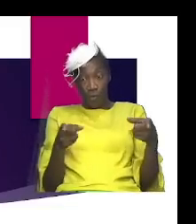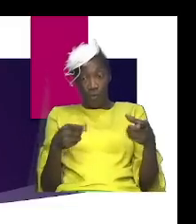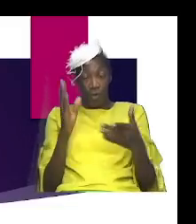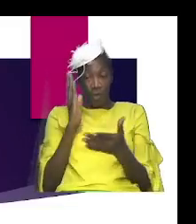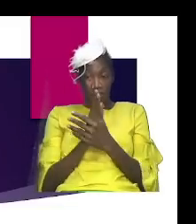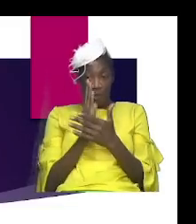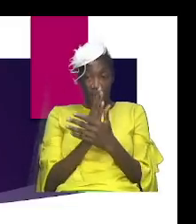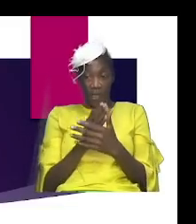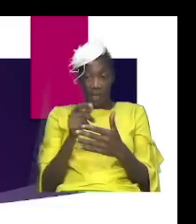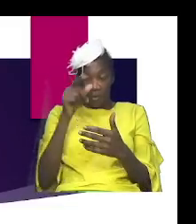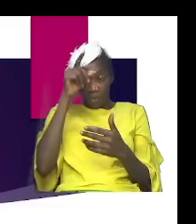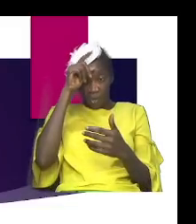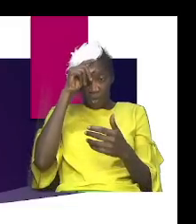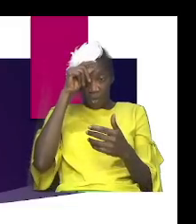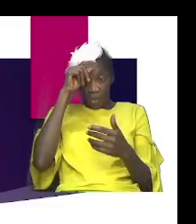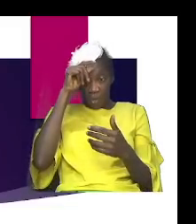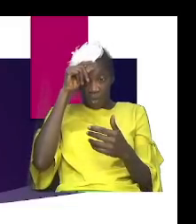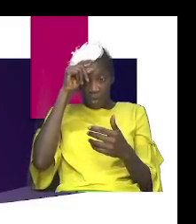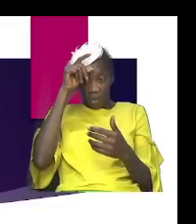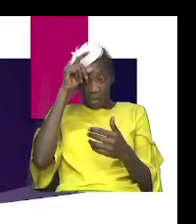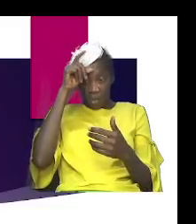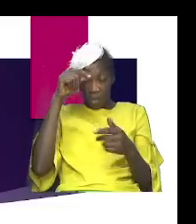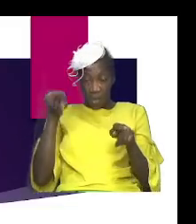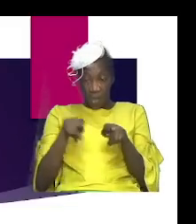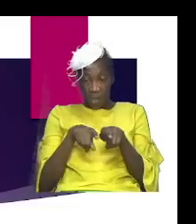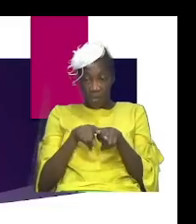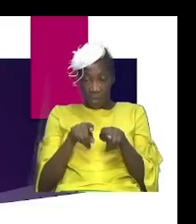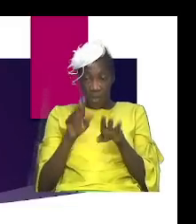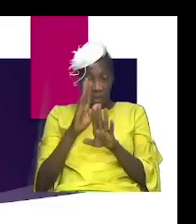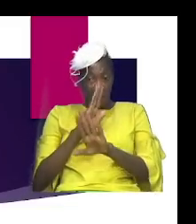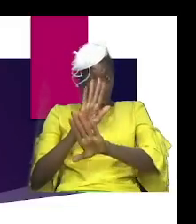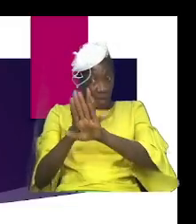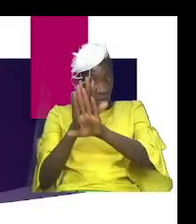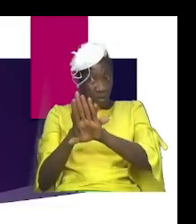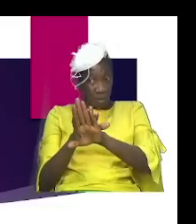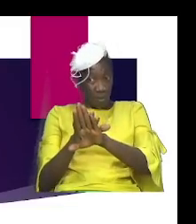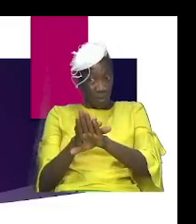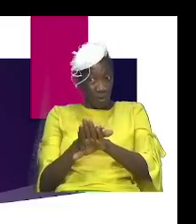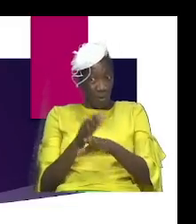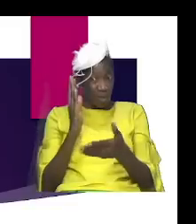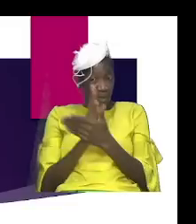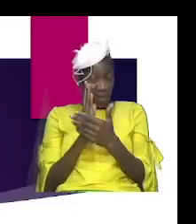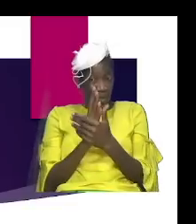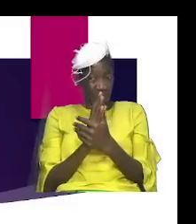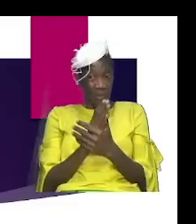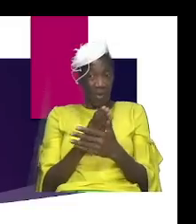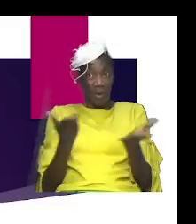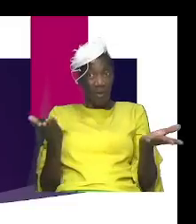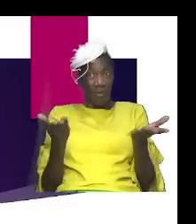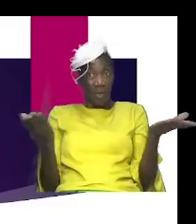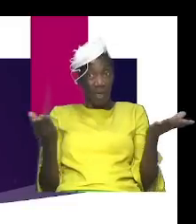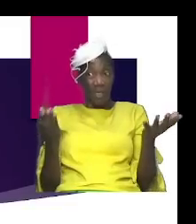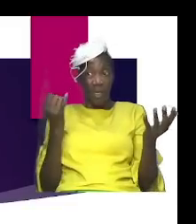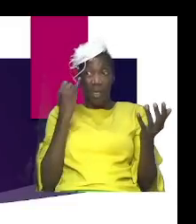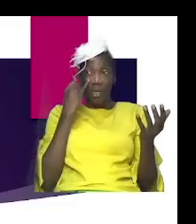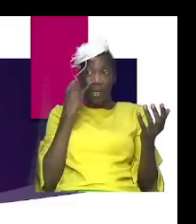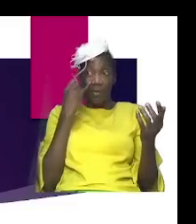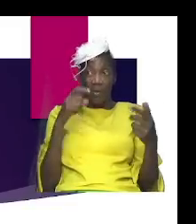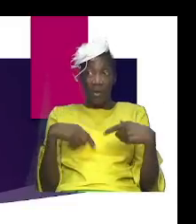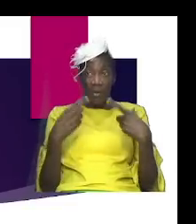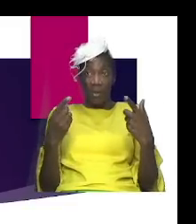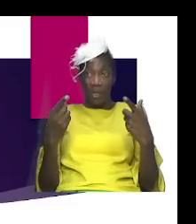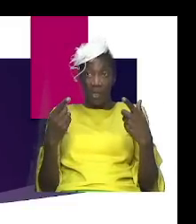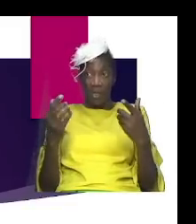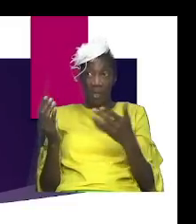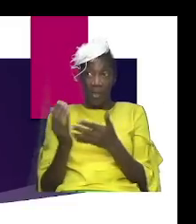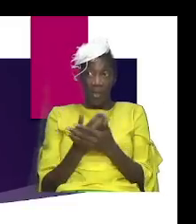that brother, or to push that brother, or to discourage that. What our motives, if we get it, because you know what's going to happen, you